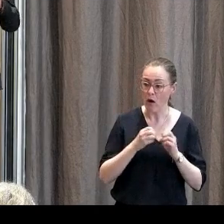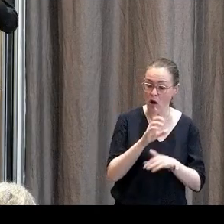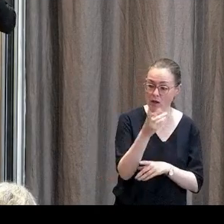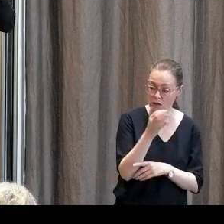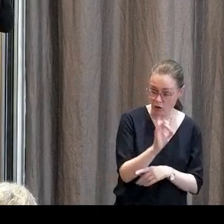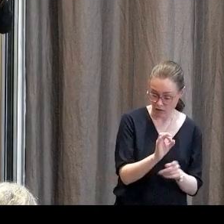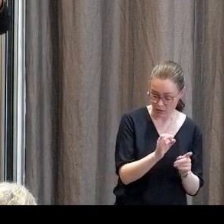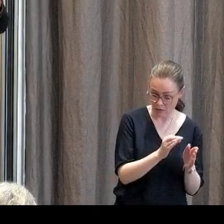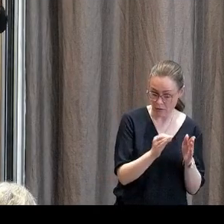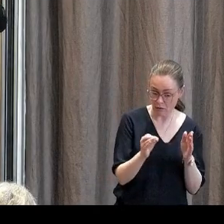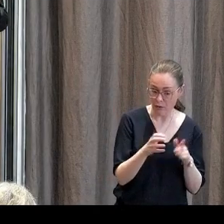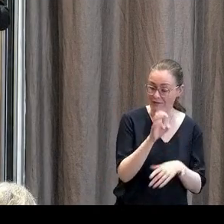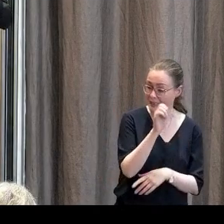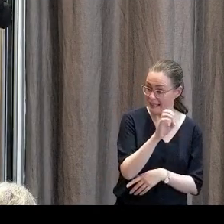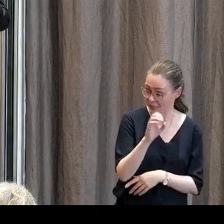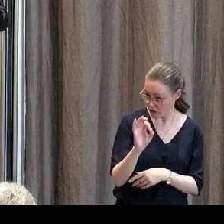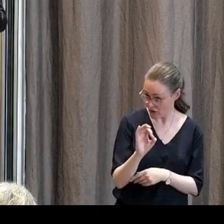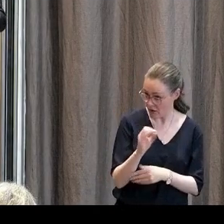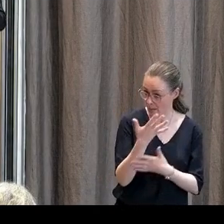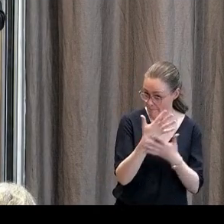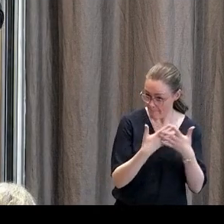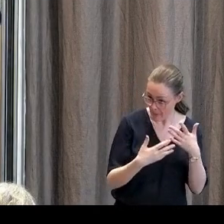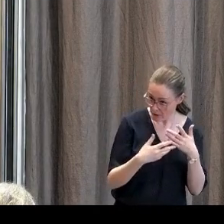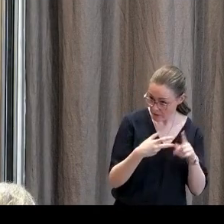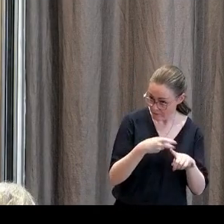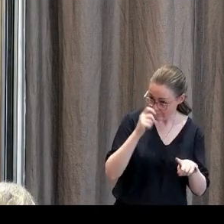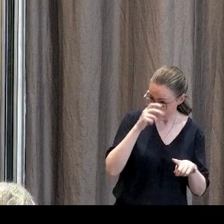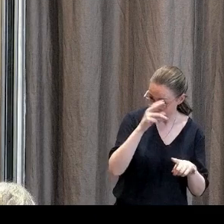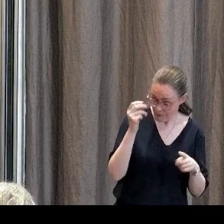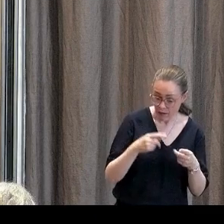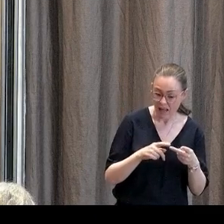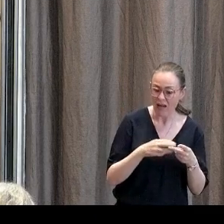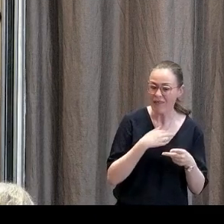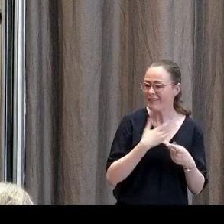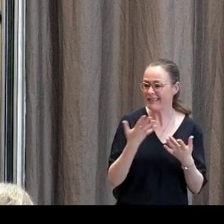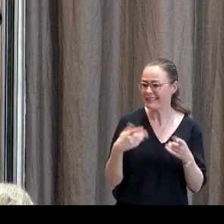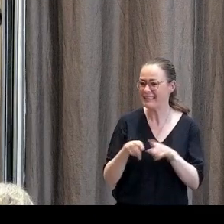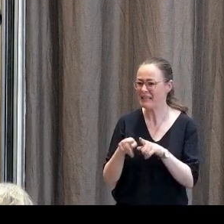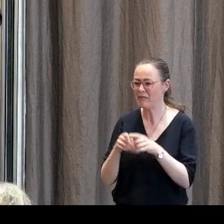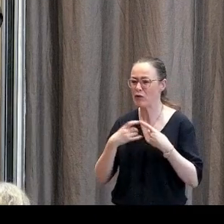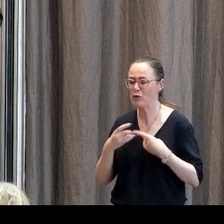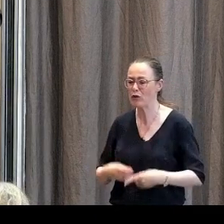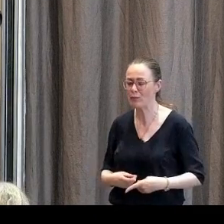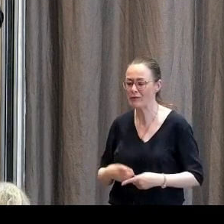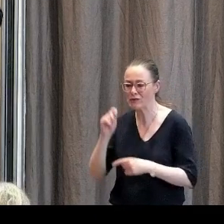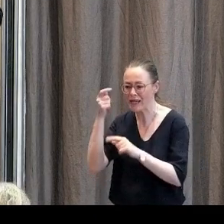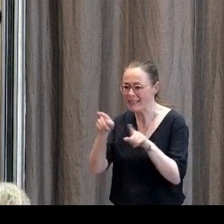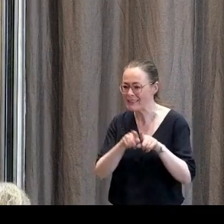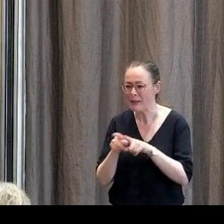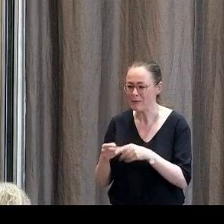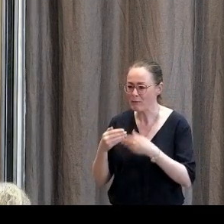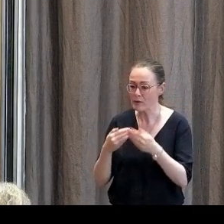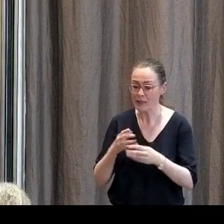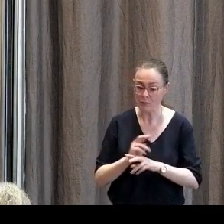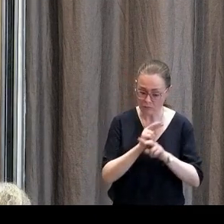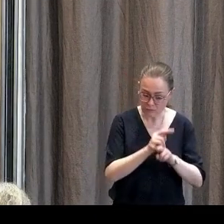who are entered, we record EEG, we take blood samples. It's run very much like you would run a human clinical trial. And then we follow